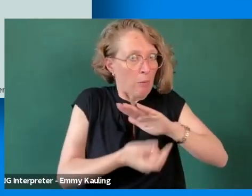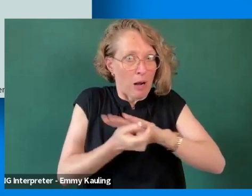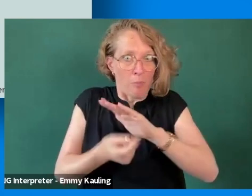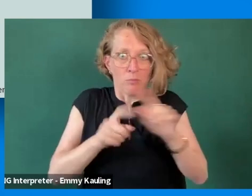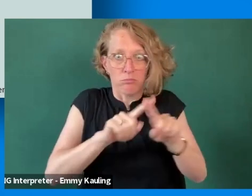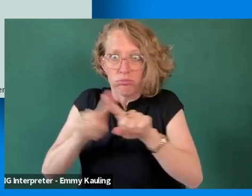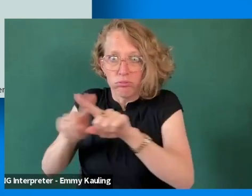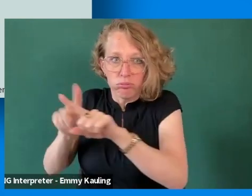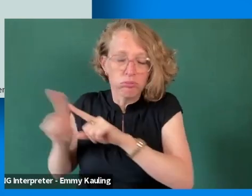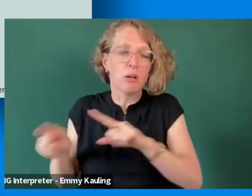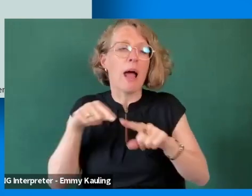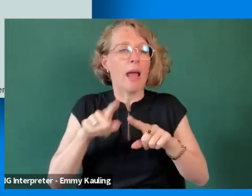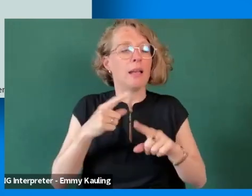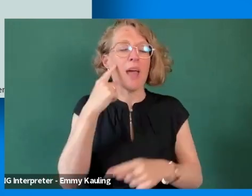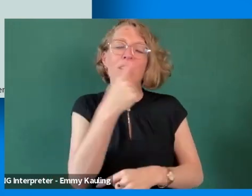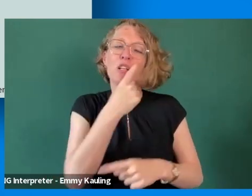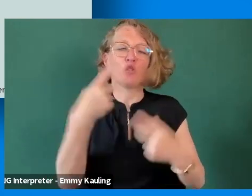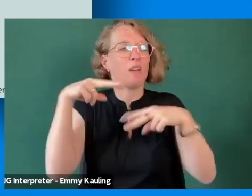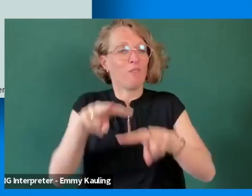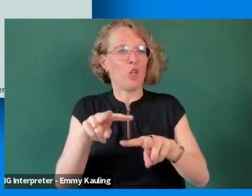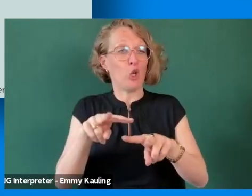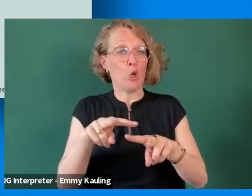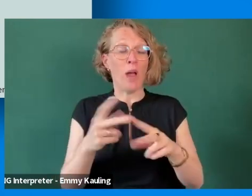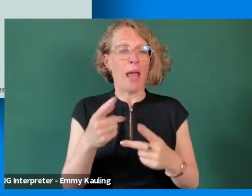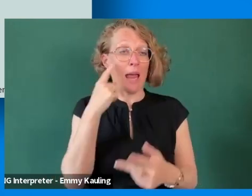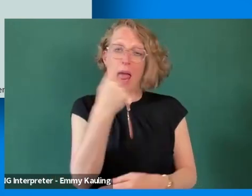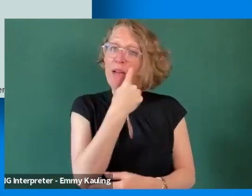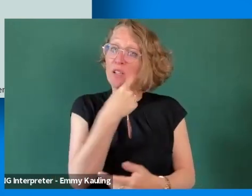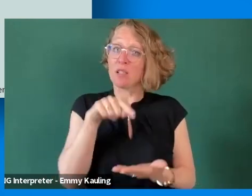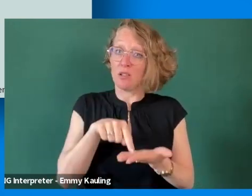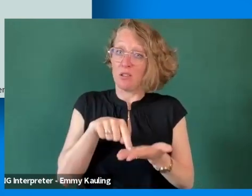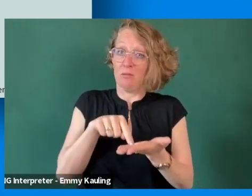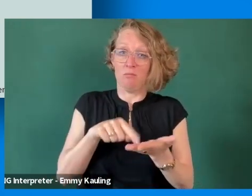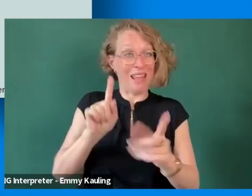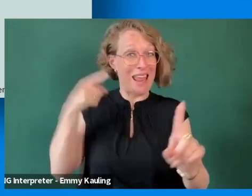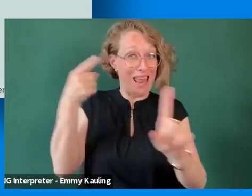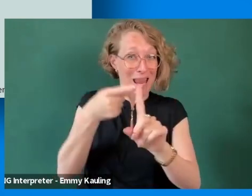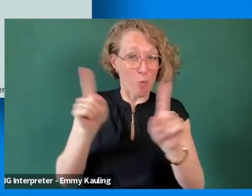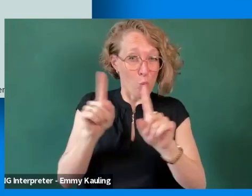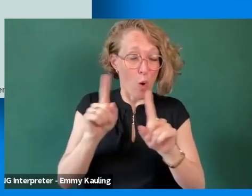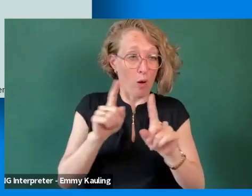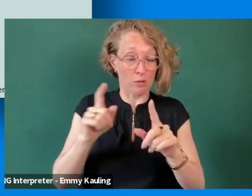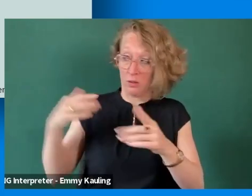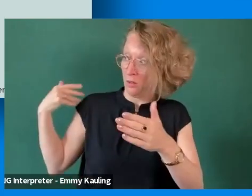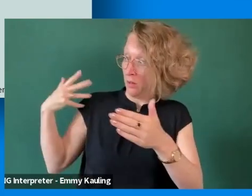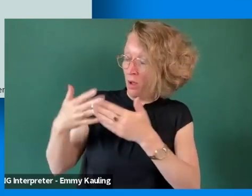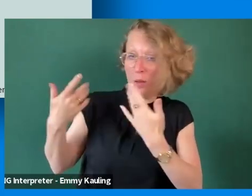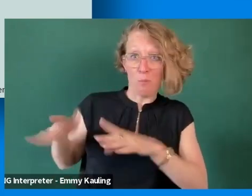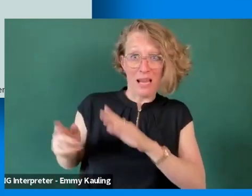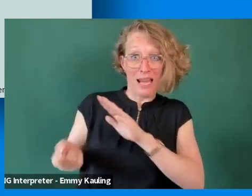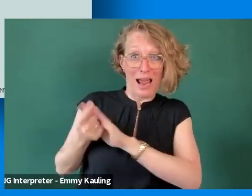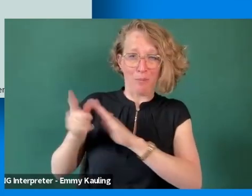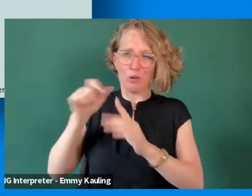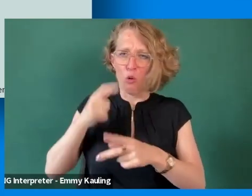evidence review. And the aim of this good practice report is not to duplicate the work that has happened in the meantime, but to add to